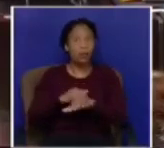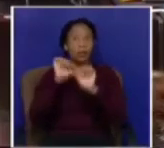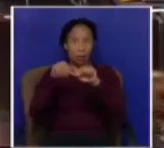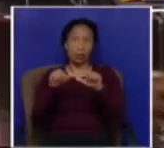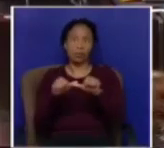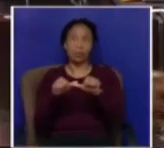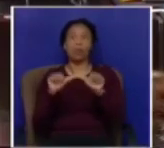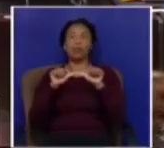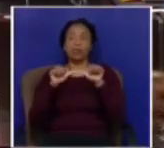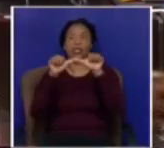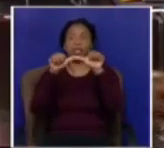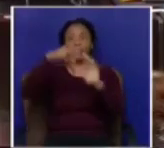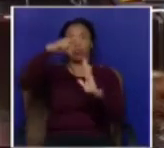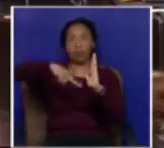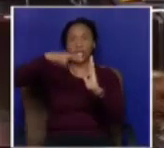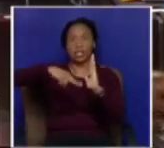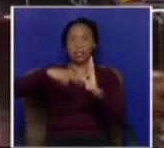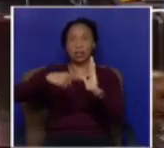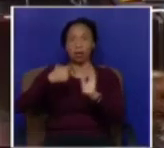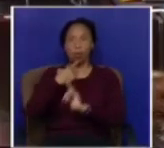oath.